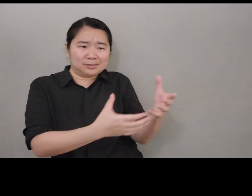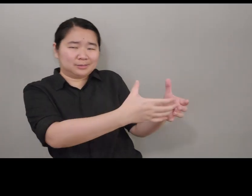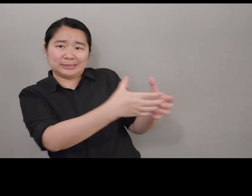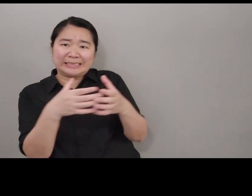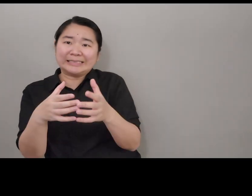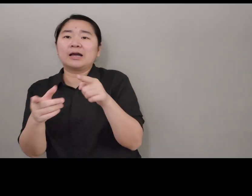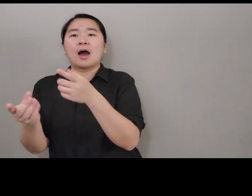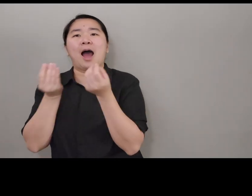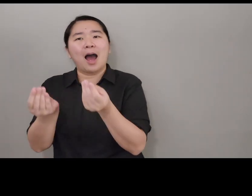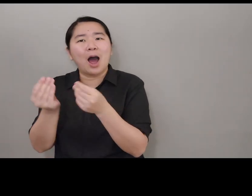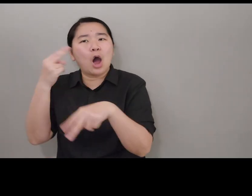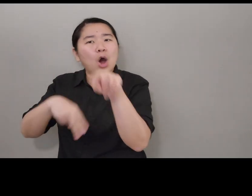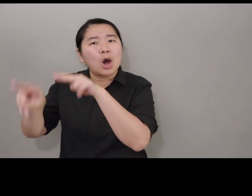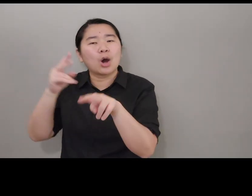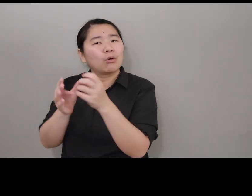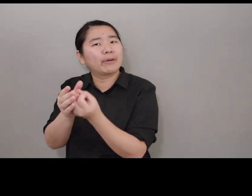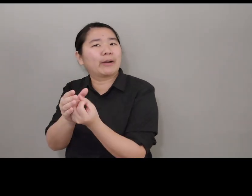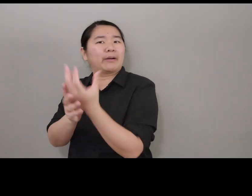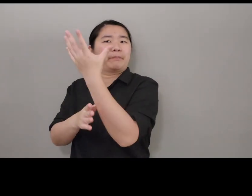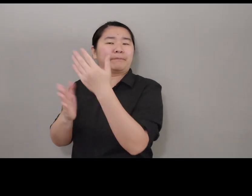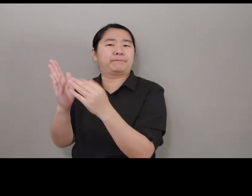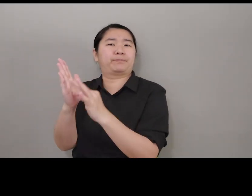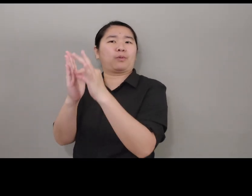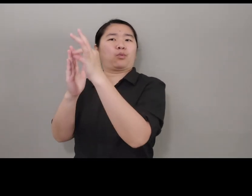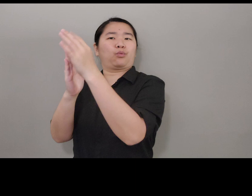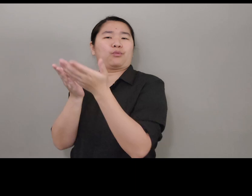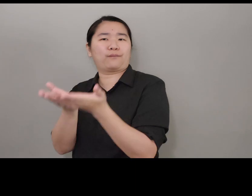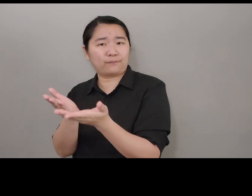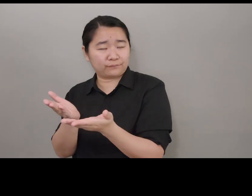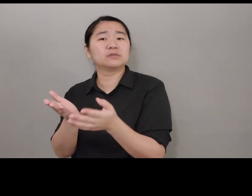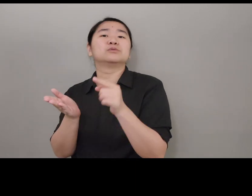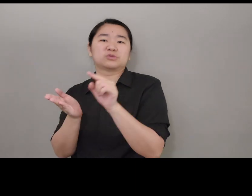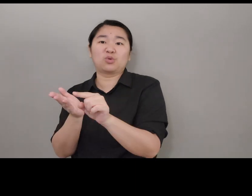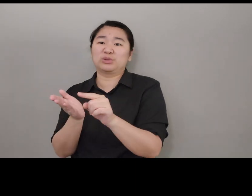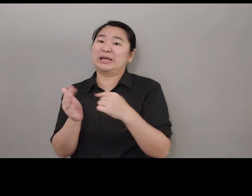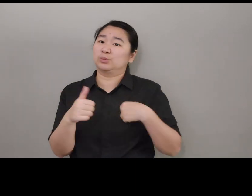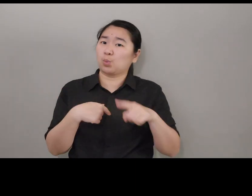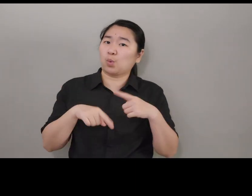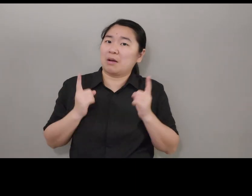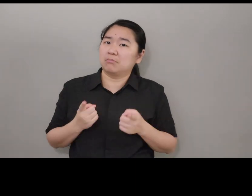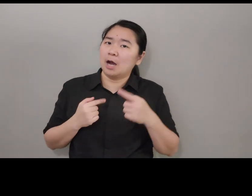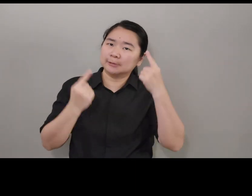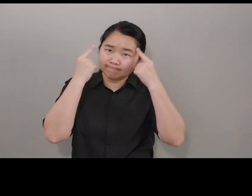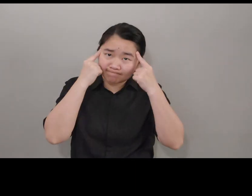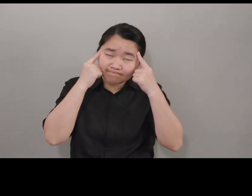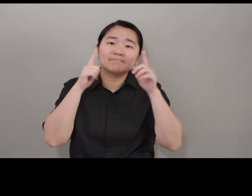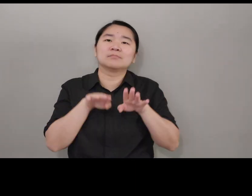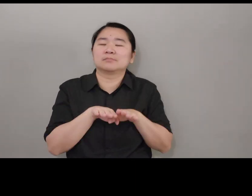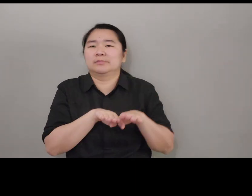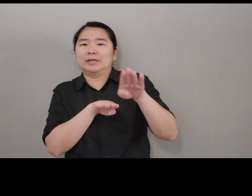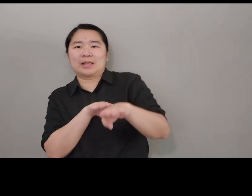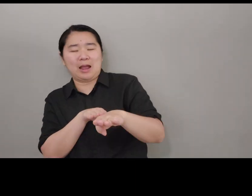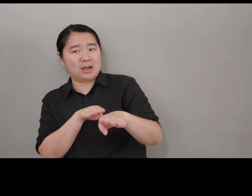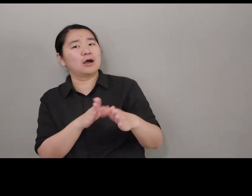going forward. But I think this is the step we all need to embrace. Now, this step is where we